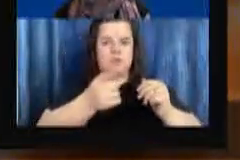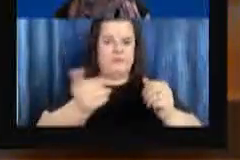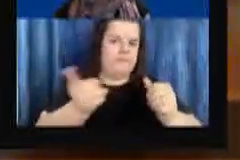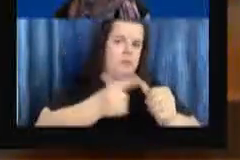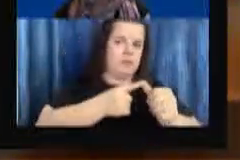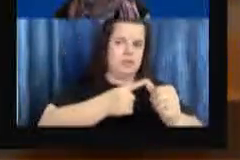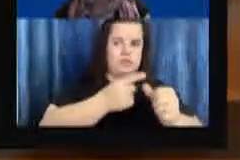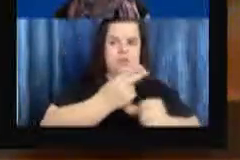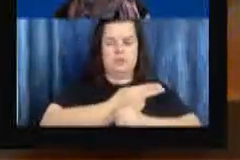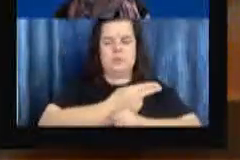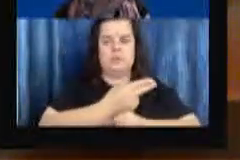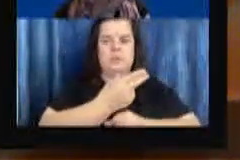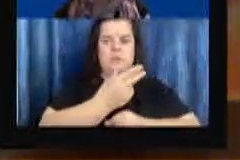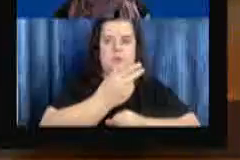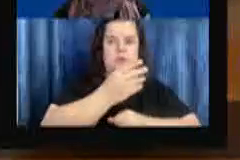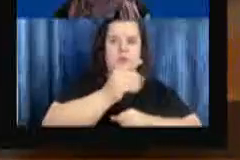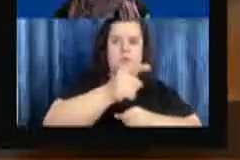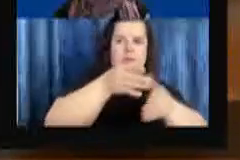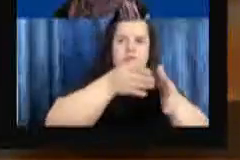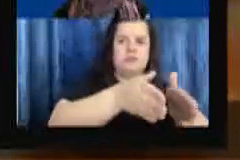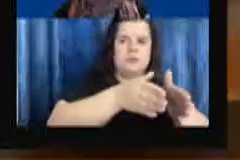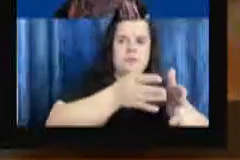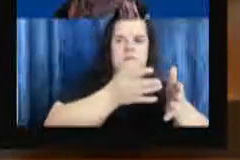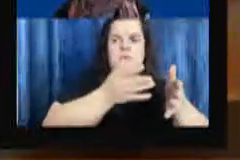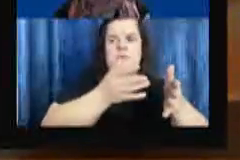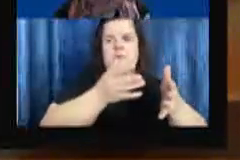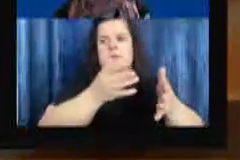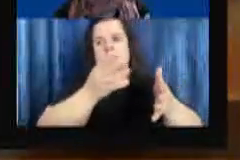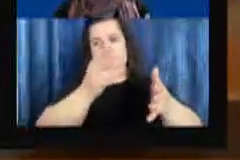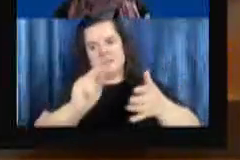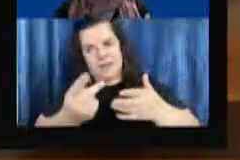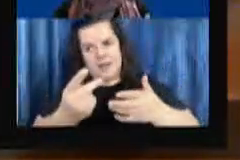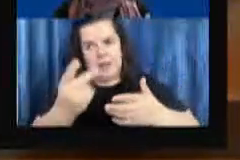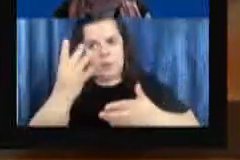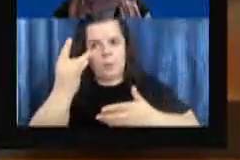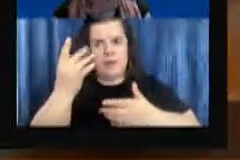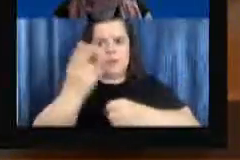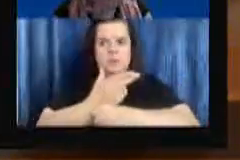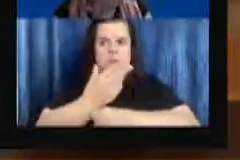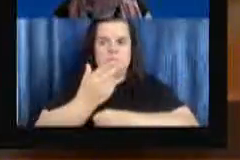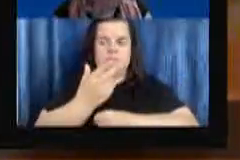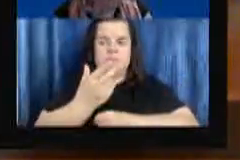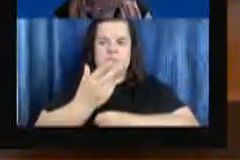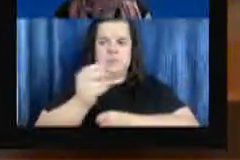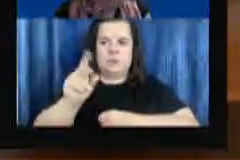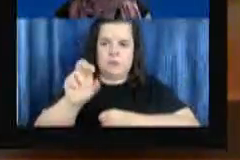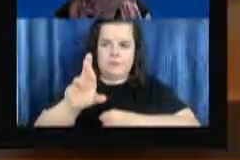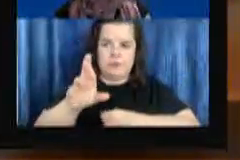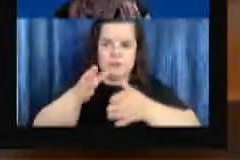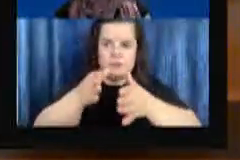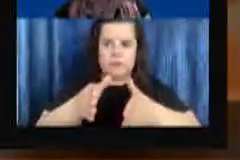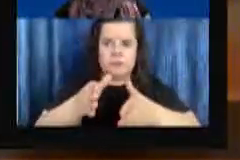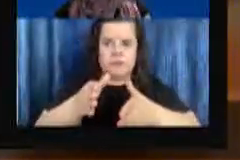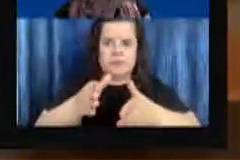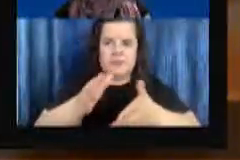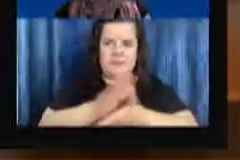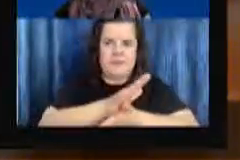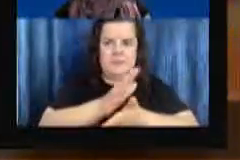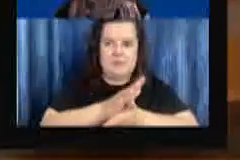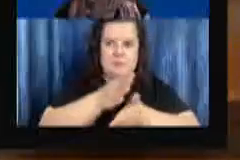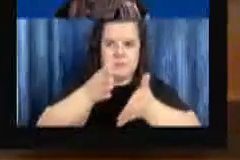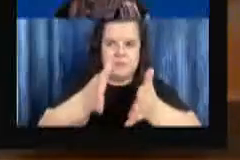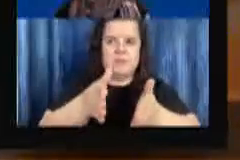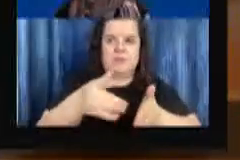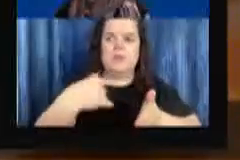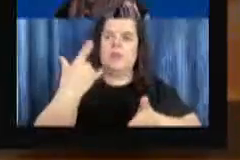Goodman Street and Love Street? Second of all, why would you be using Ober Street, the little paper street, which looks like